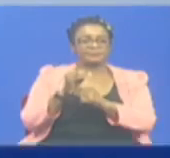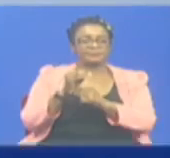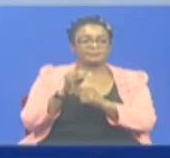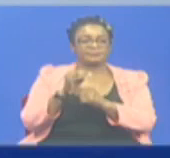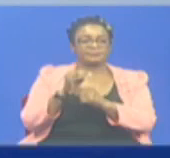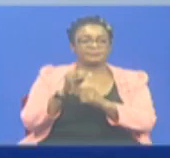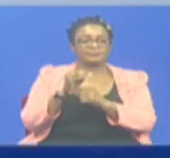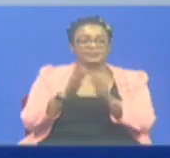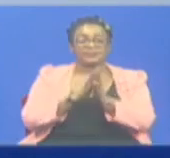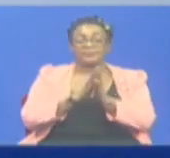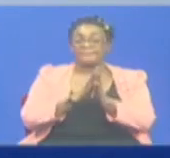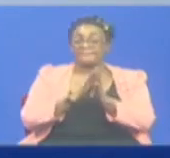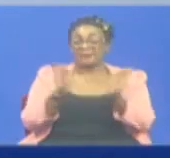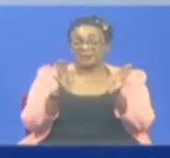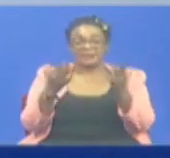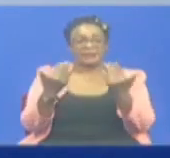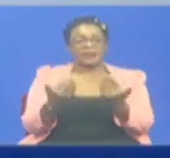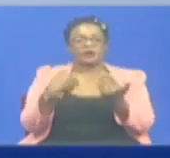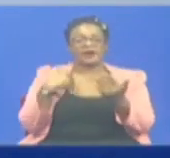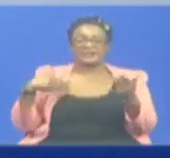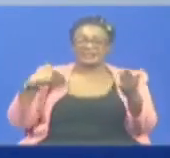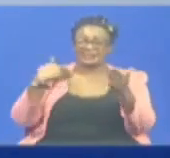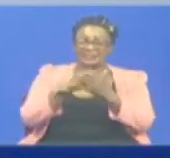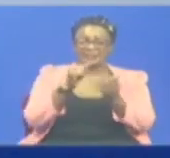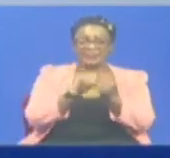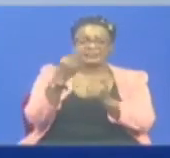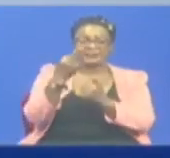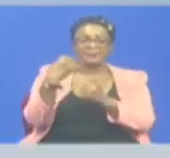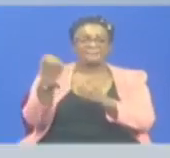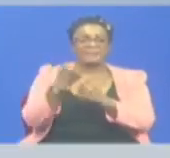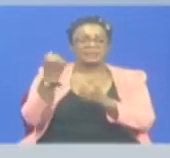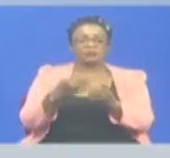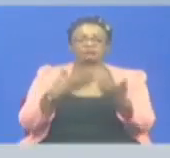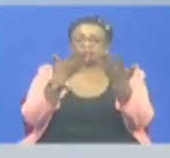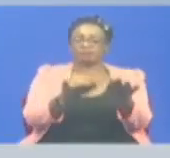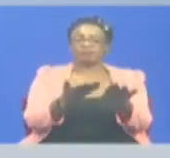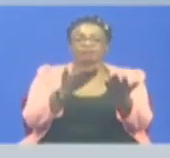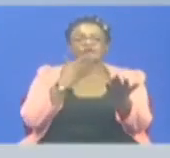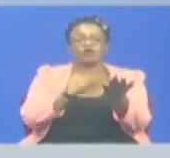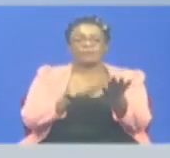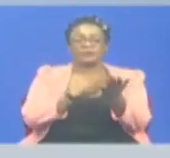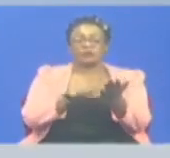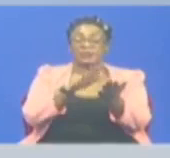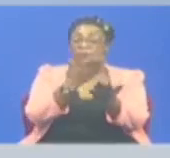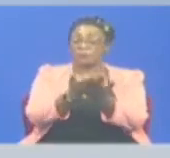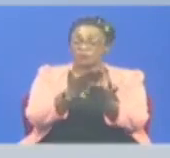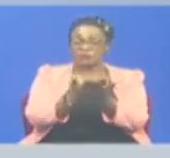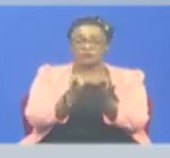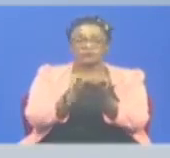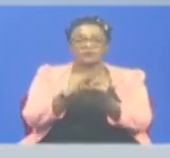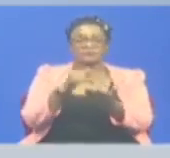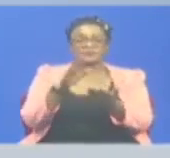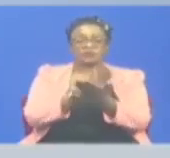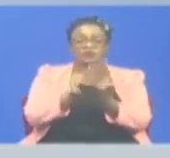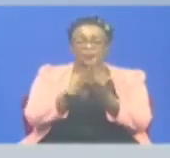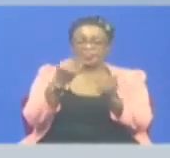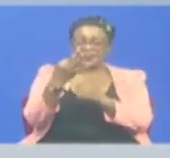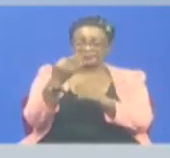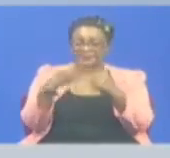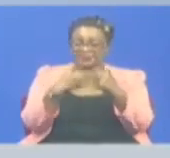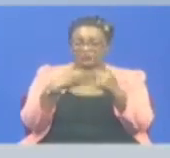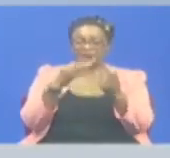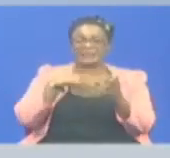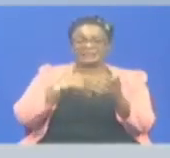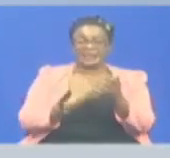The public has until the 13th of May to submit comments on the proposed amendments to Section 38 of the Retirement